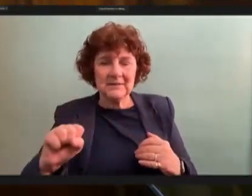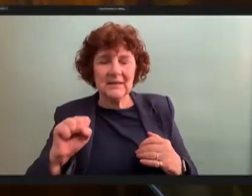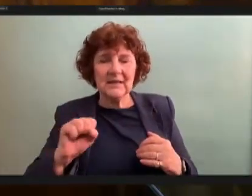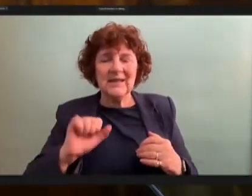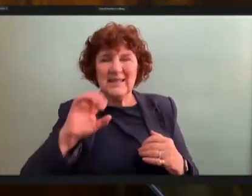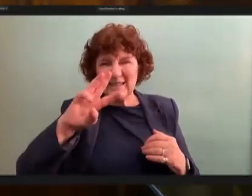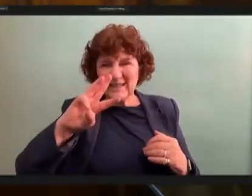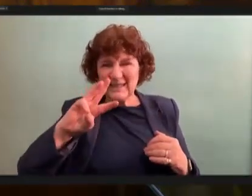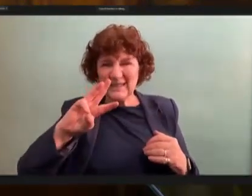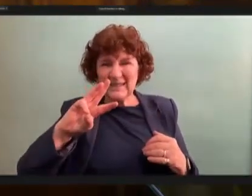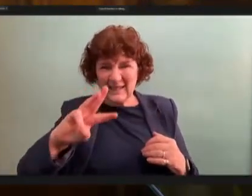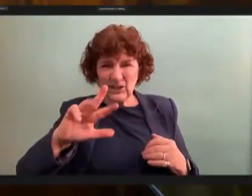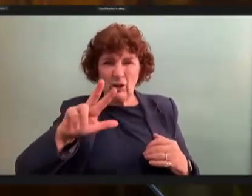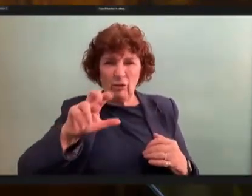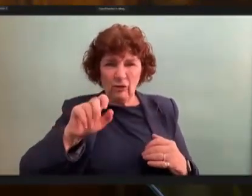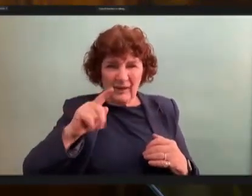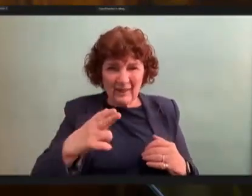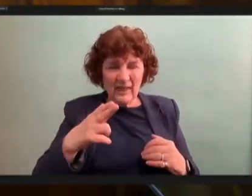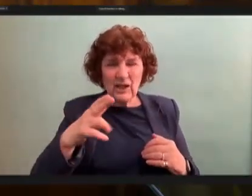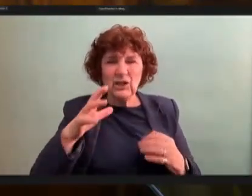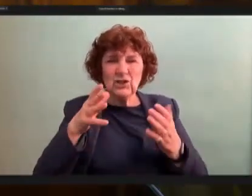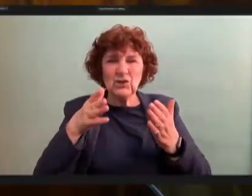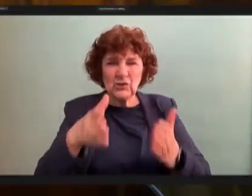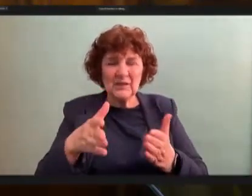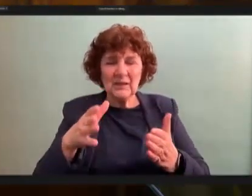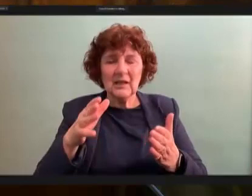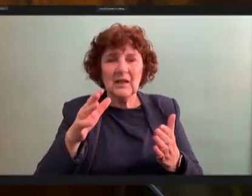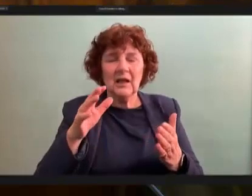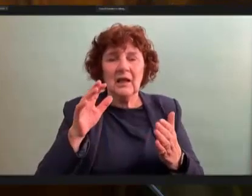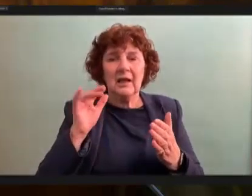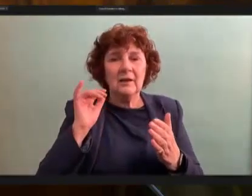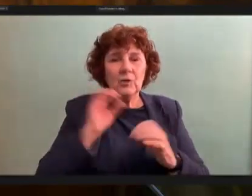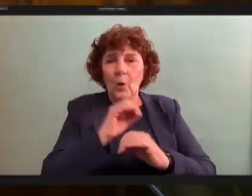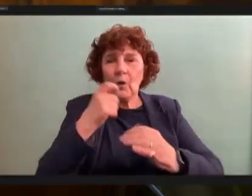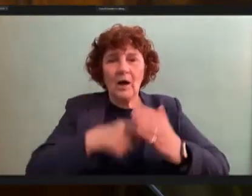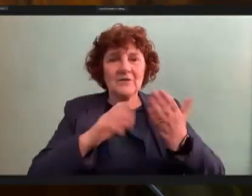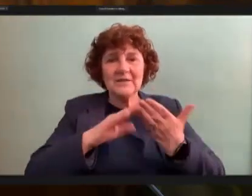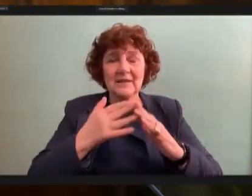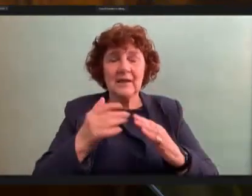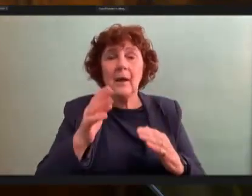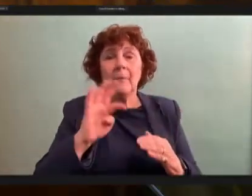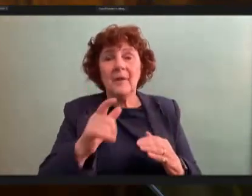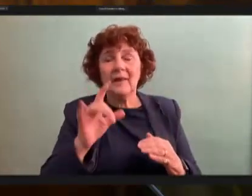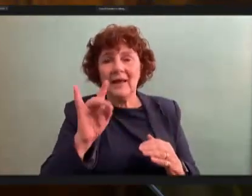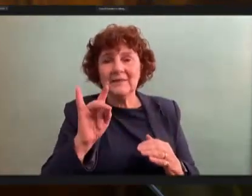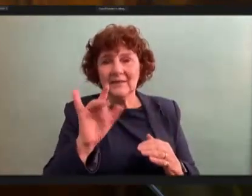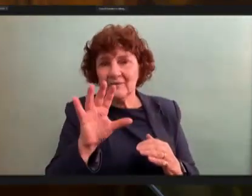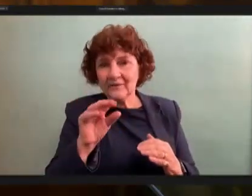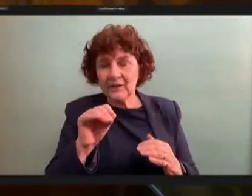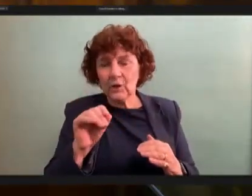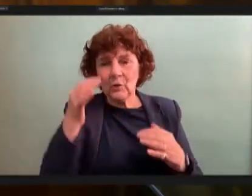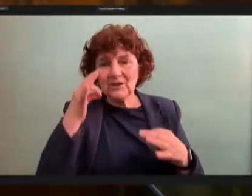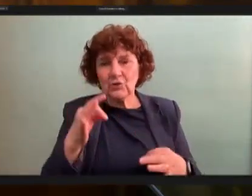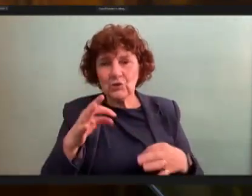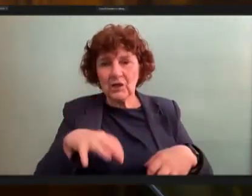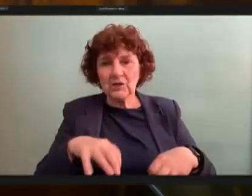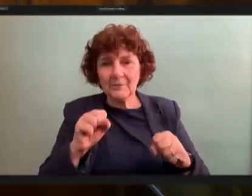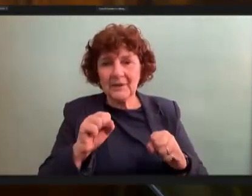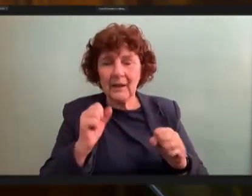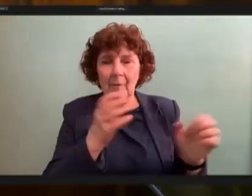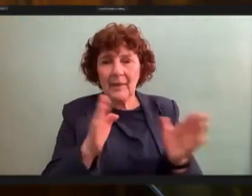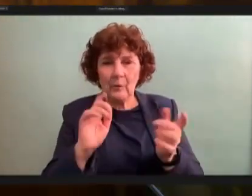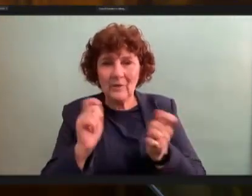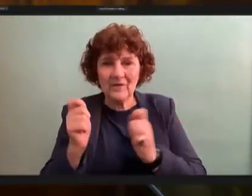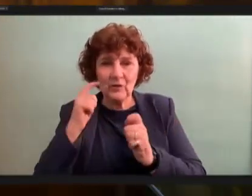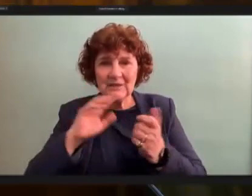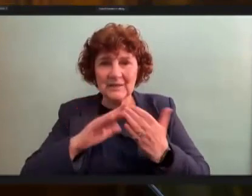6th Ward at no cost to the city. And Bill number 1850, resolution adopting the plan revision to the City of Pittsburgh's